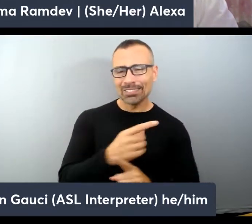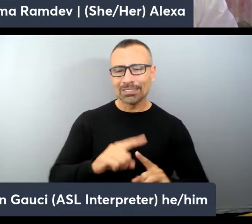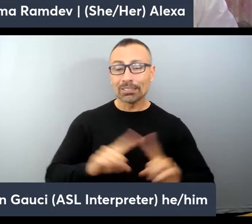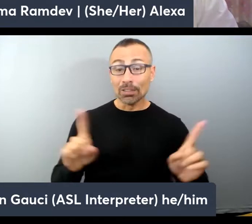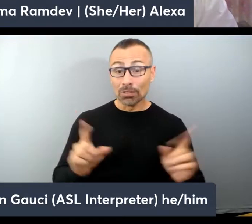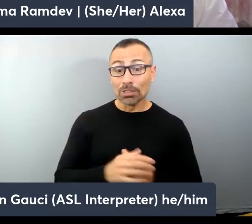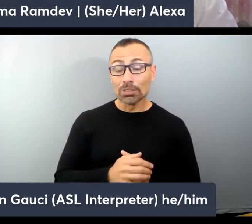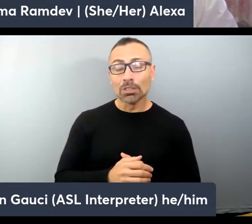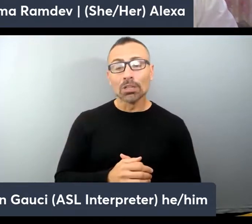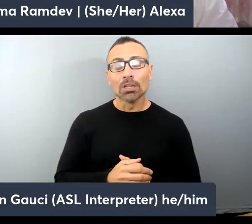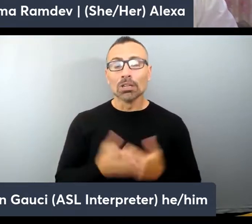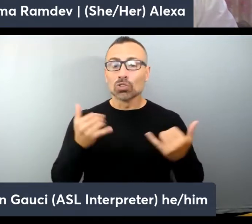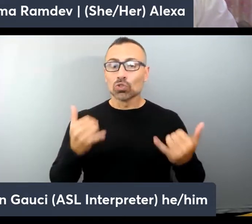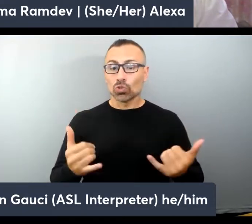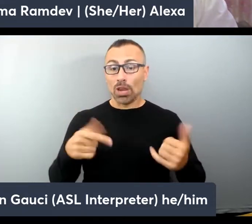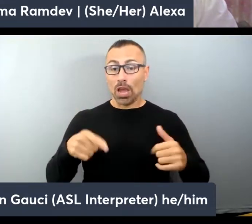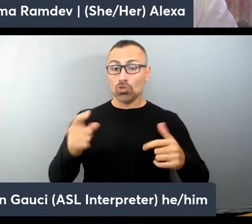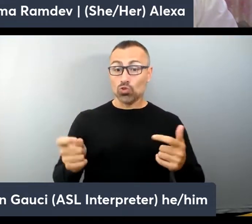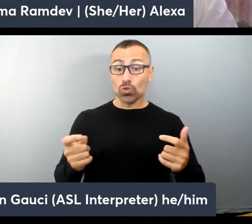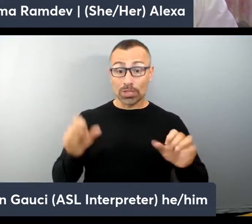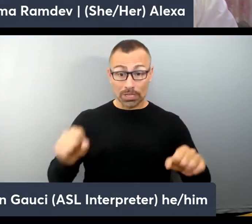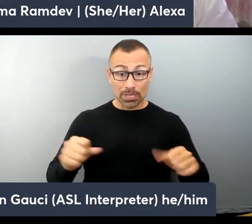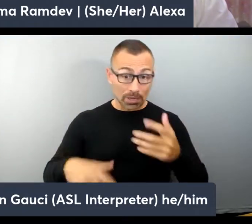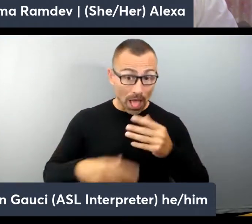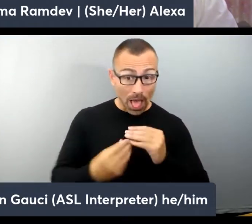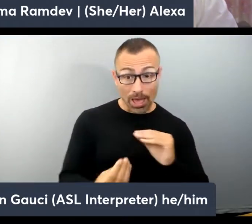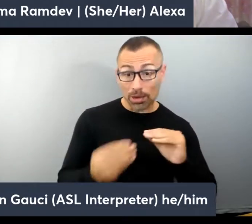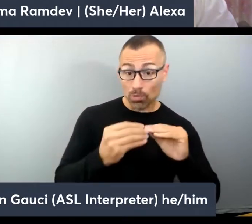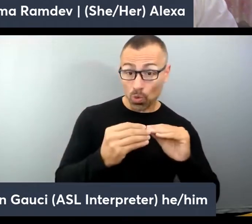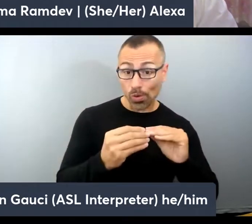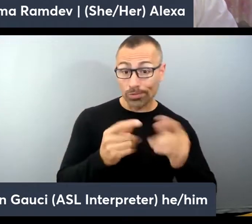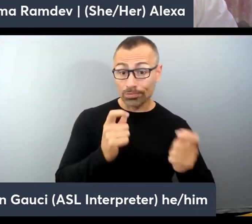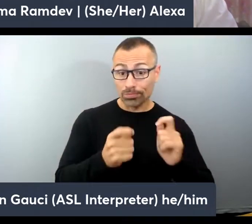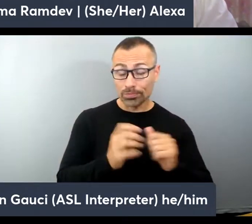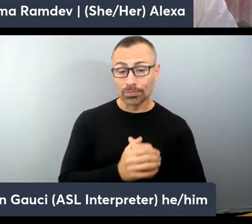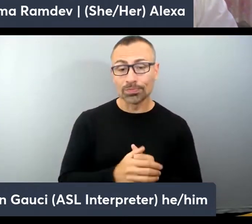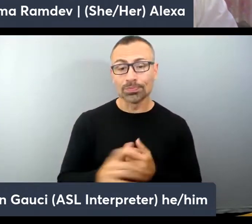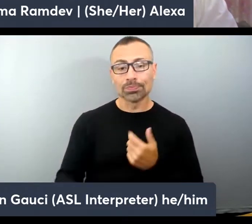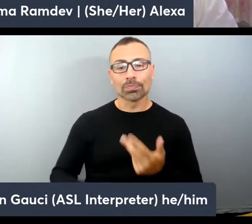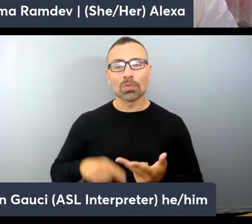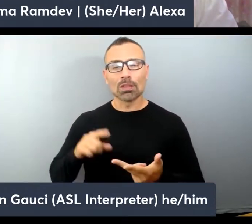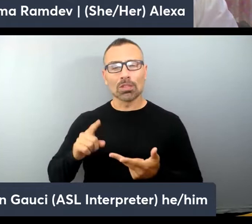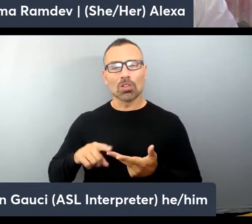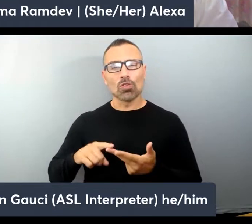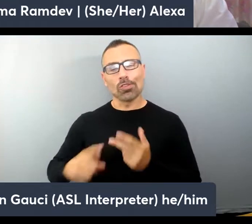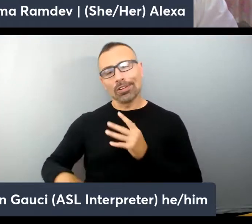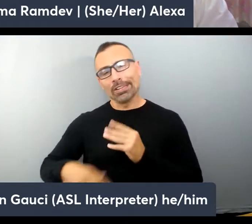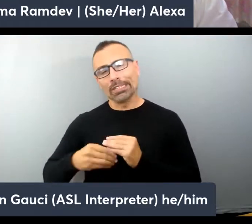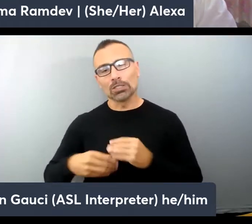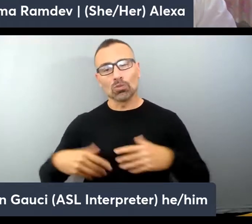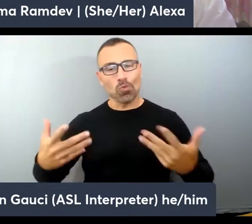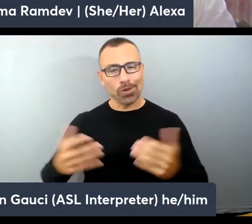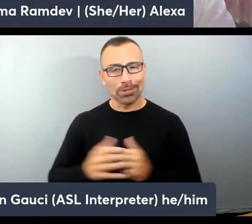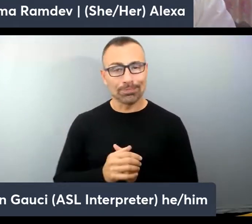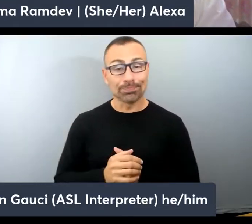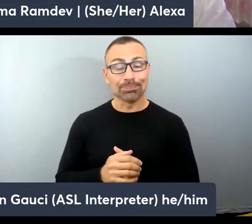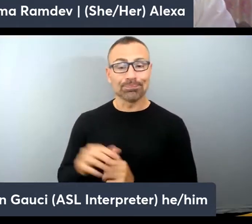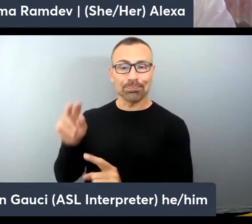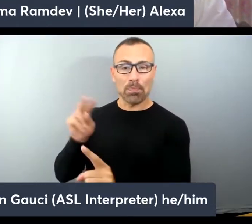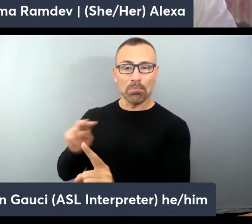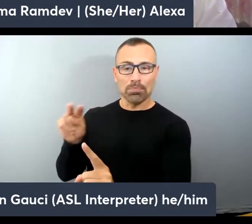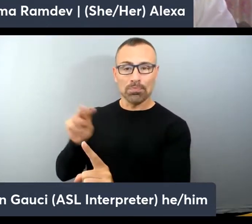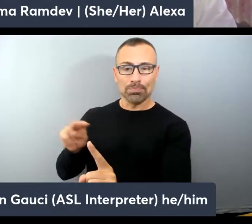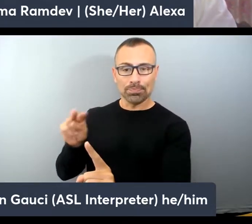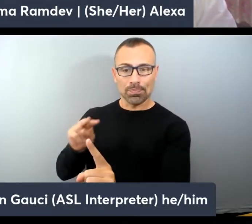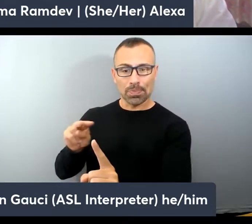features within a feature group. And then the third thing very quickly is around monitoring. So a key thing around